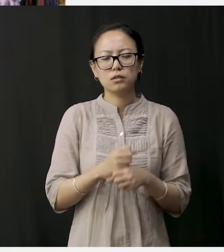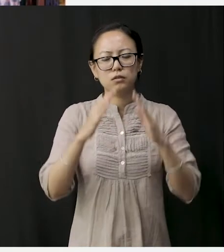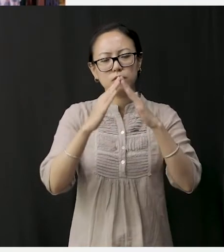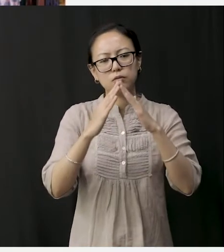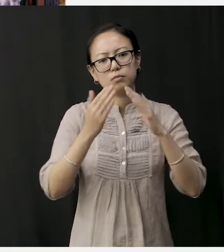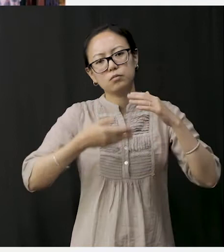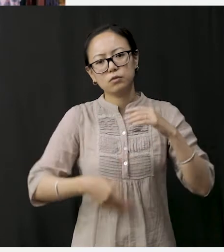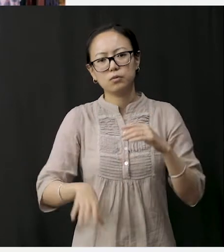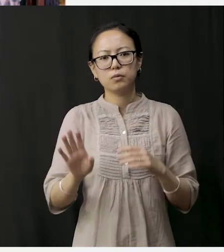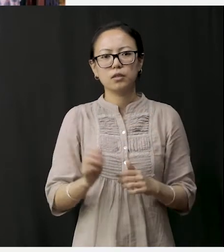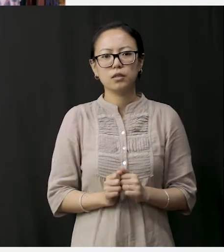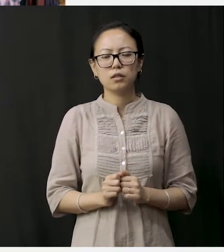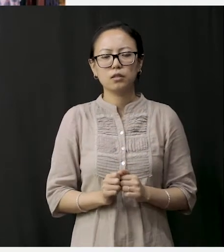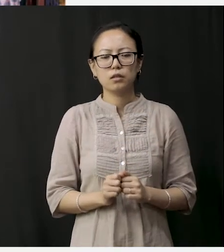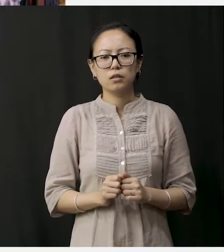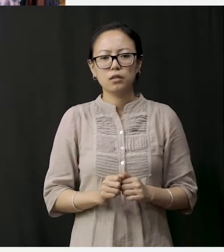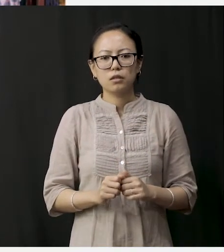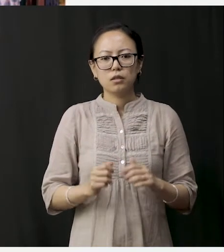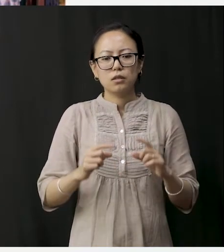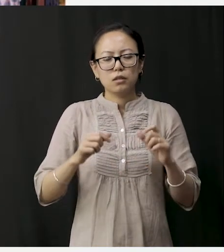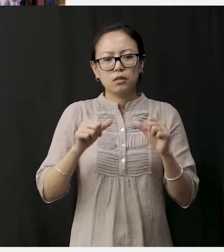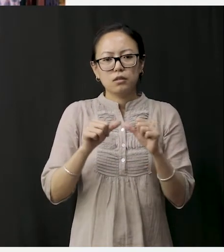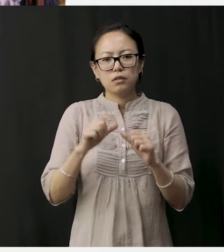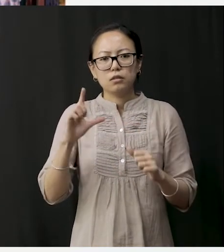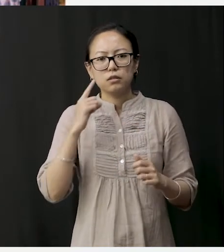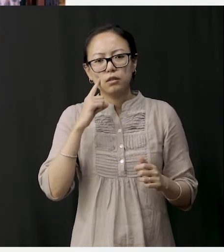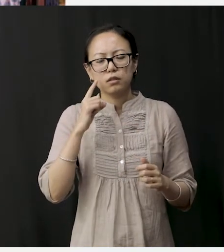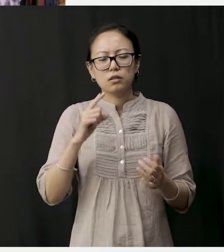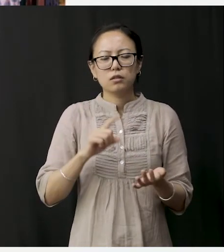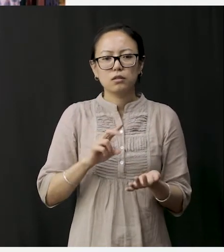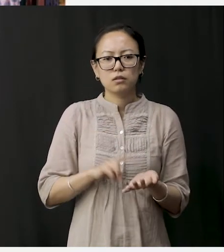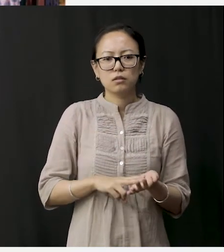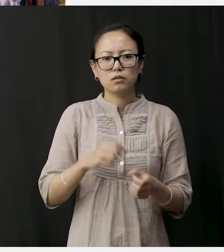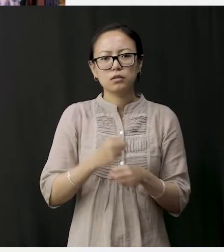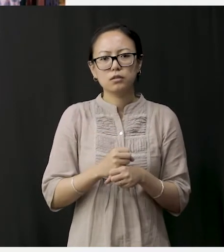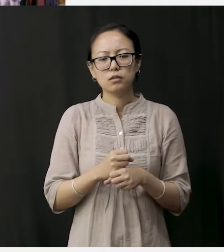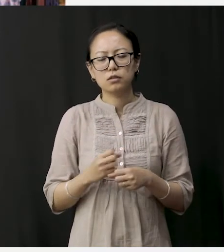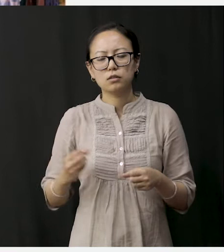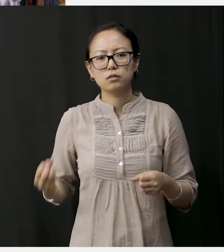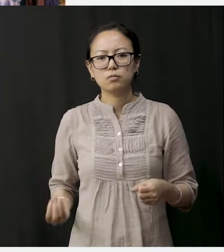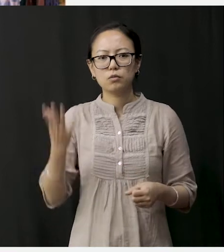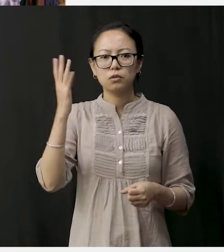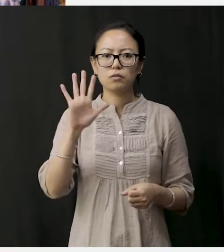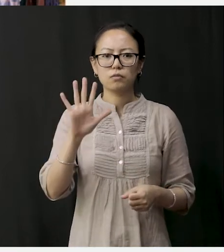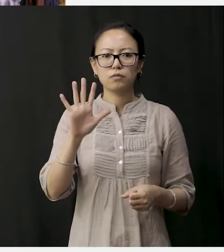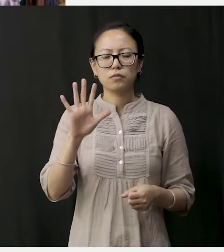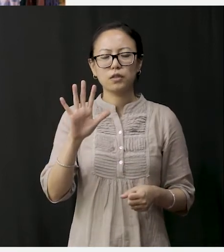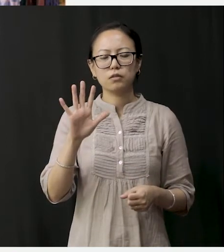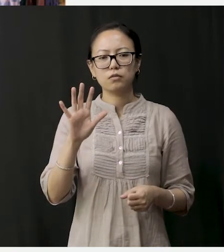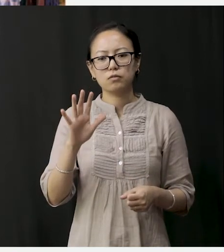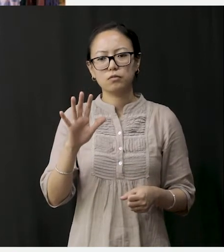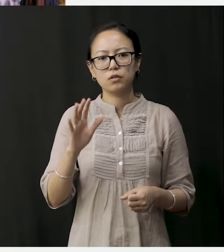remember, in the morning he woke up at 5:30, right? And during 5:30, when he was going towards the